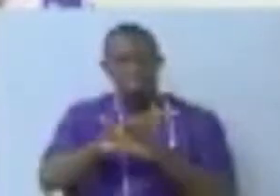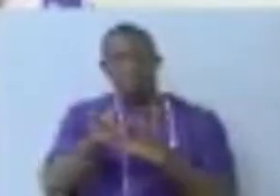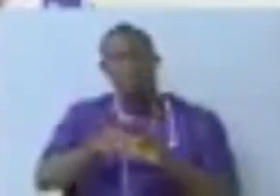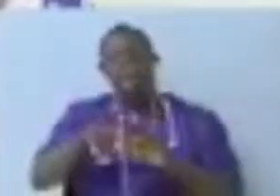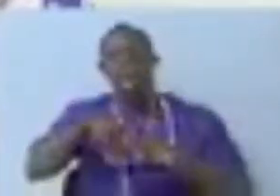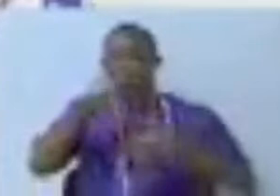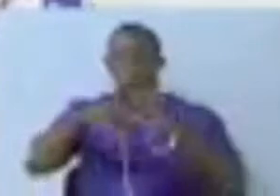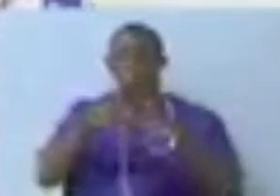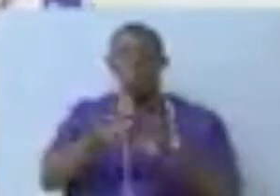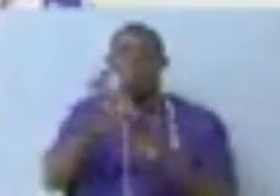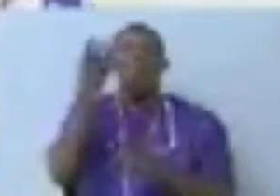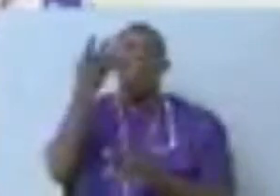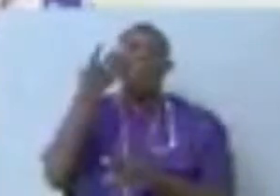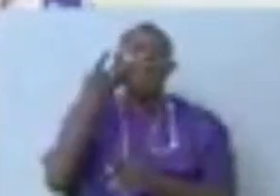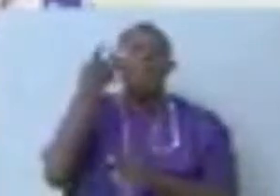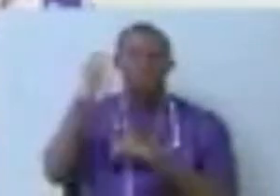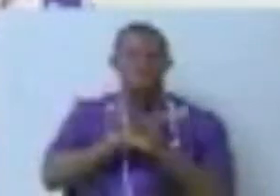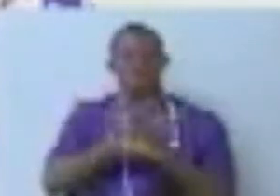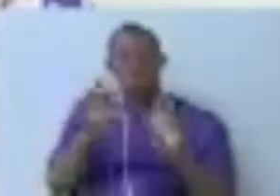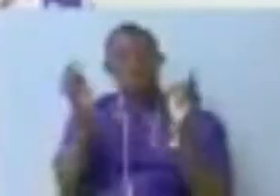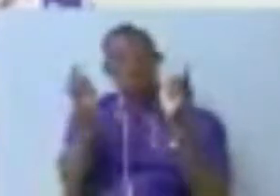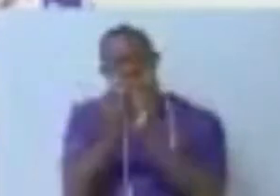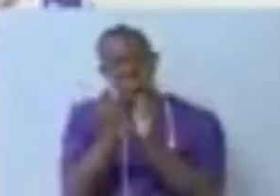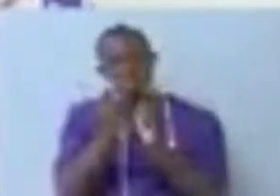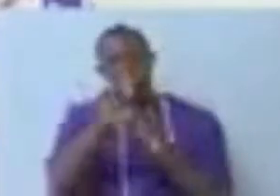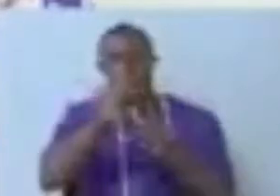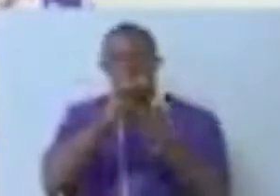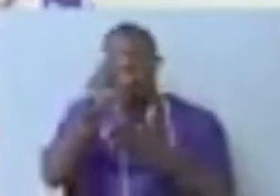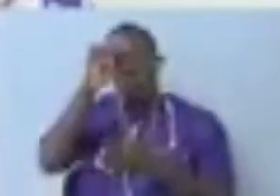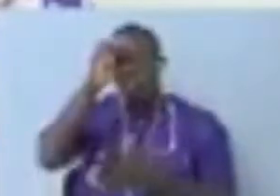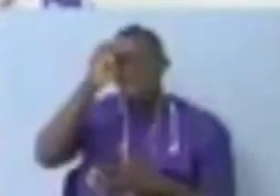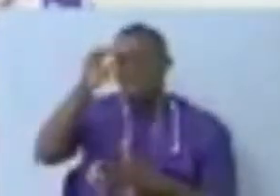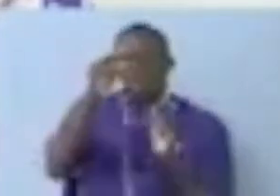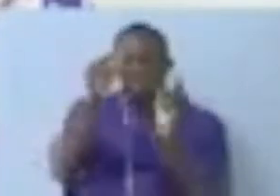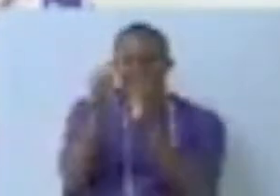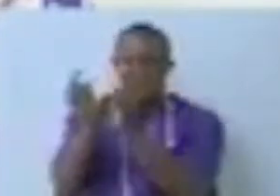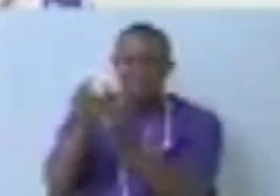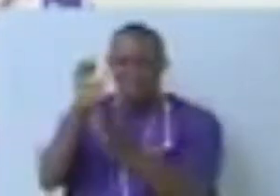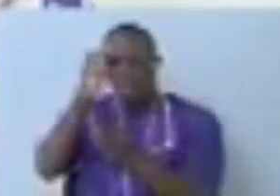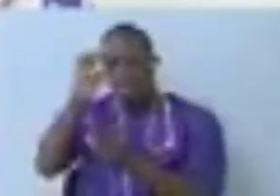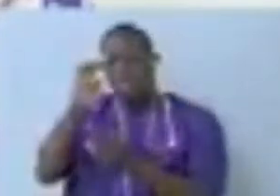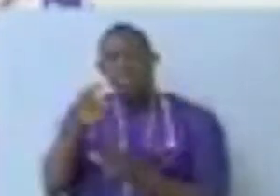to when they will meet the ministers, the